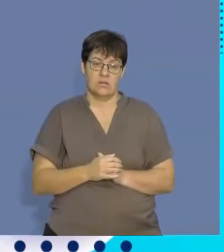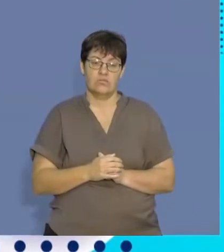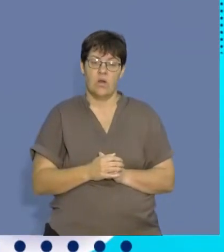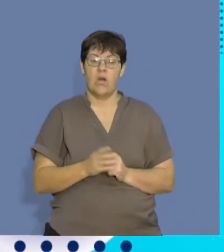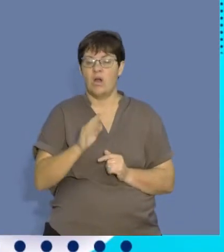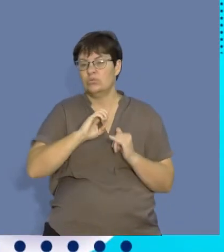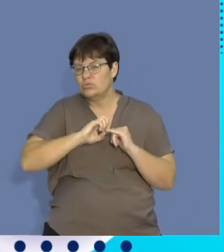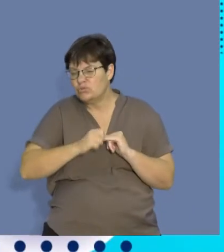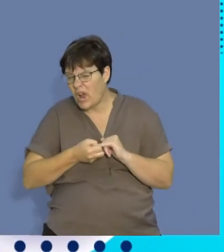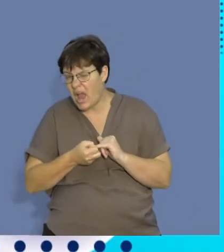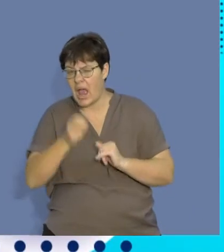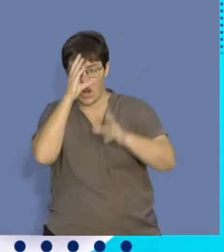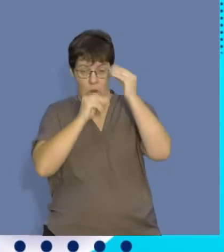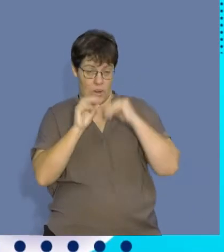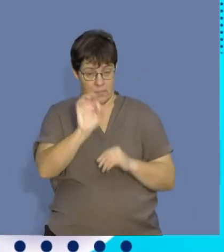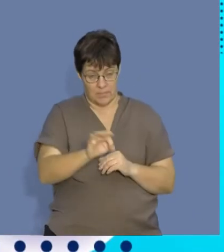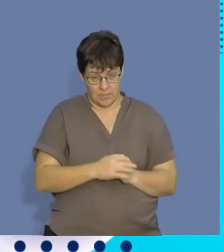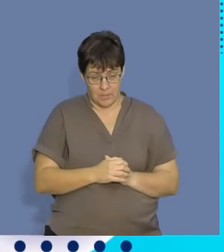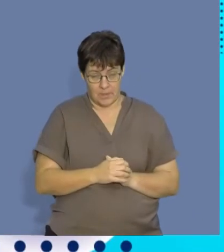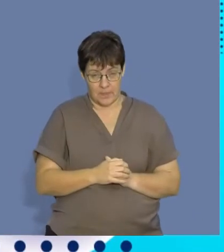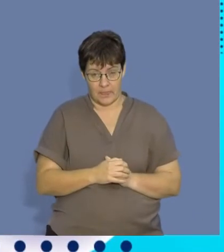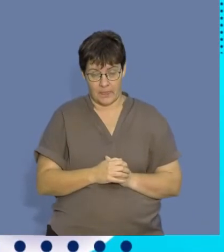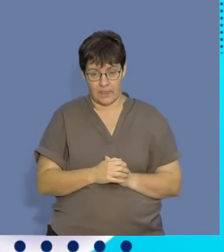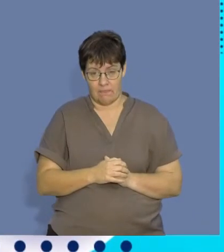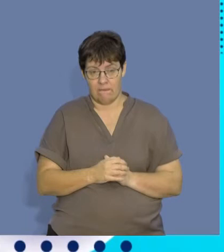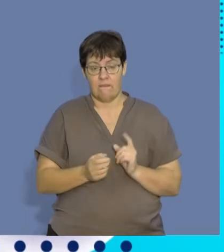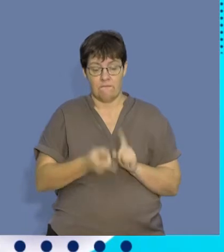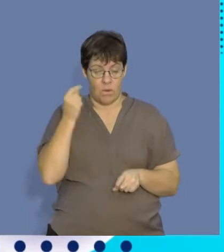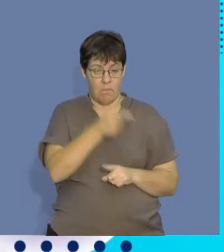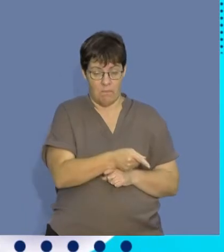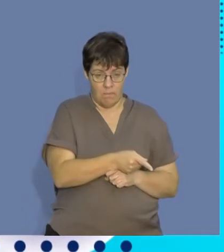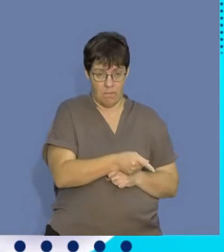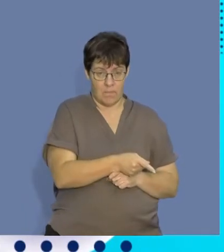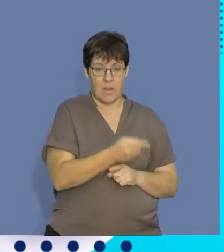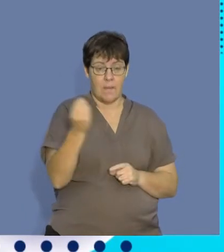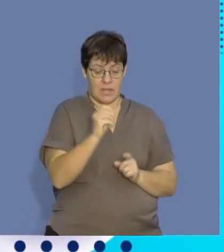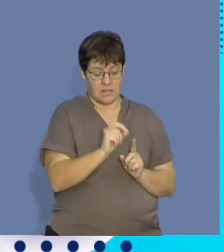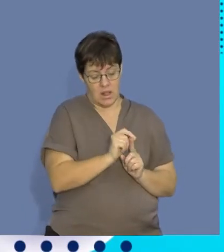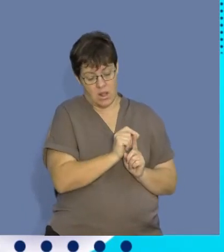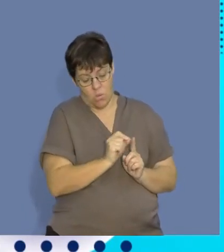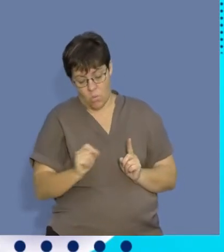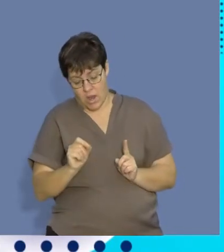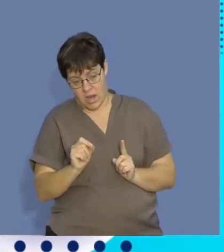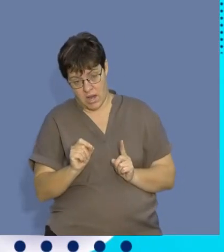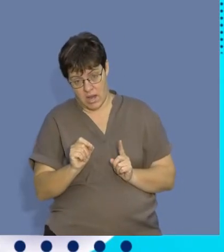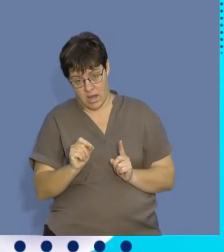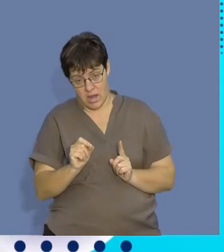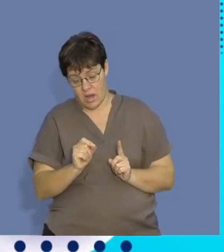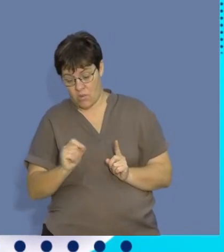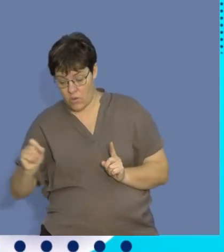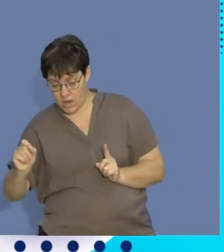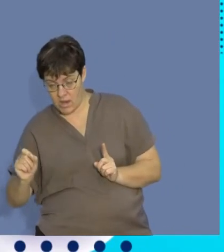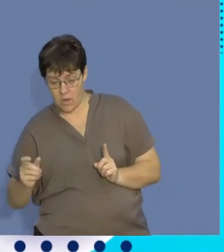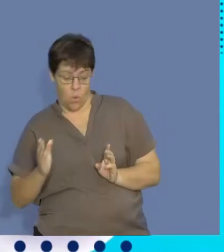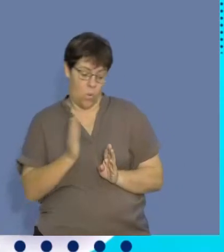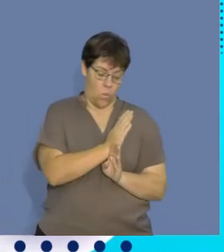to be. So please just try to learn this. I said, from the origin, you move with your pencil with a dotted line